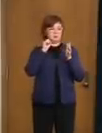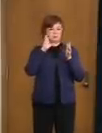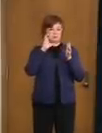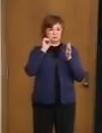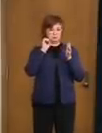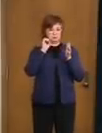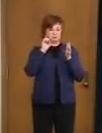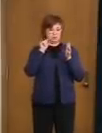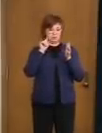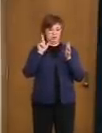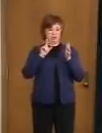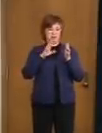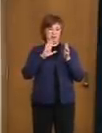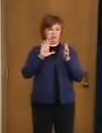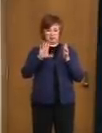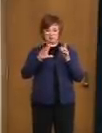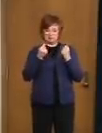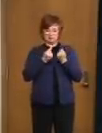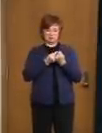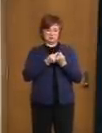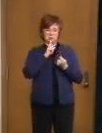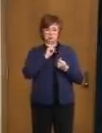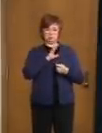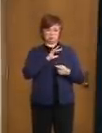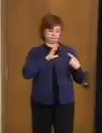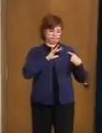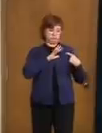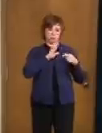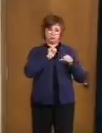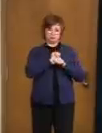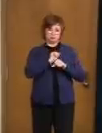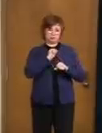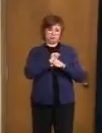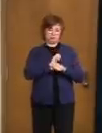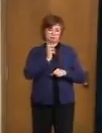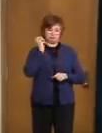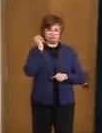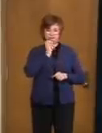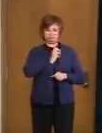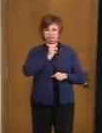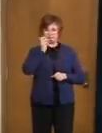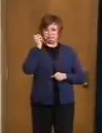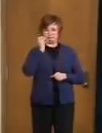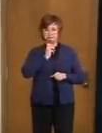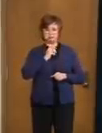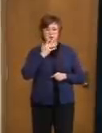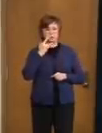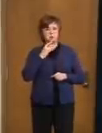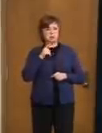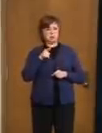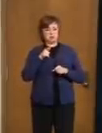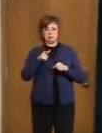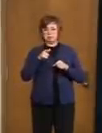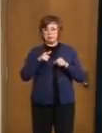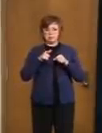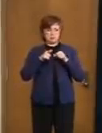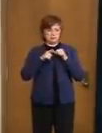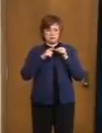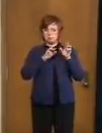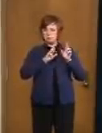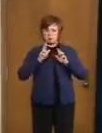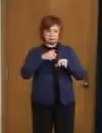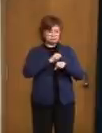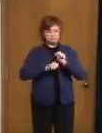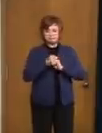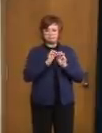doing what I would say is a remarkable job at getting up to speed as quickly as possible with something that we